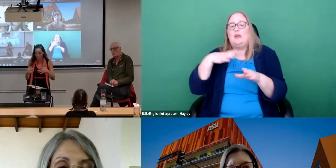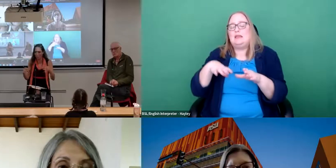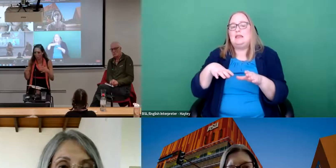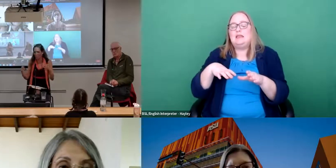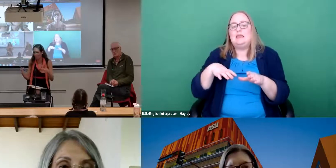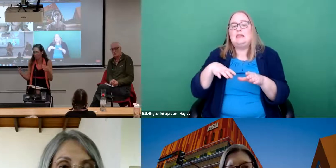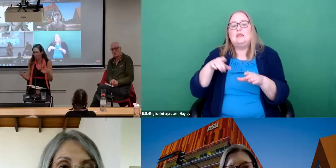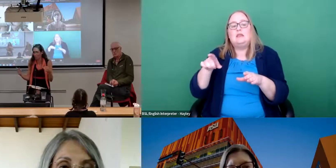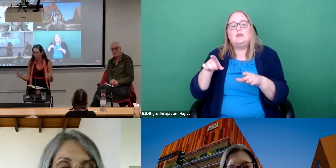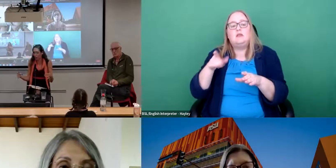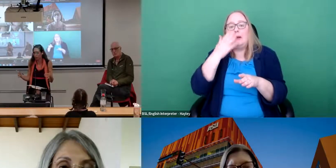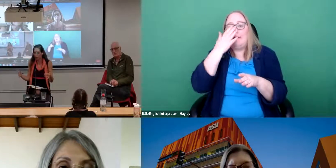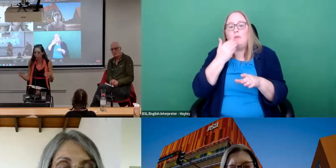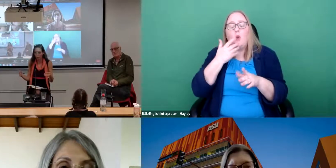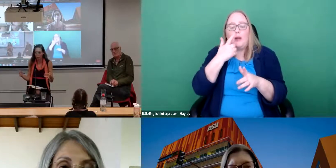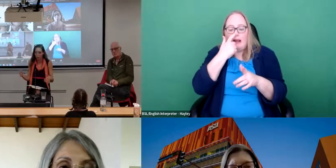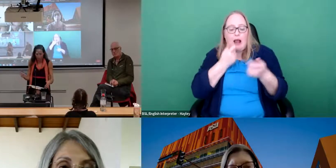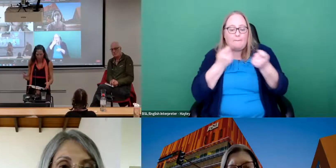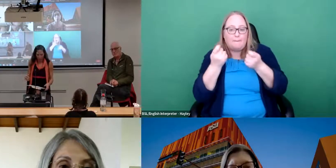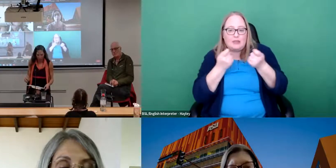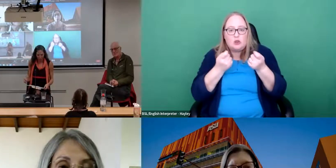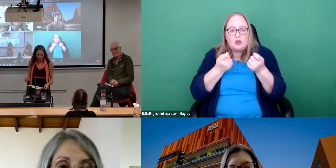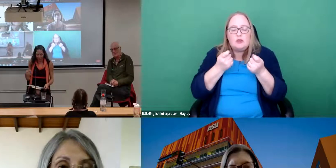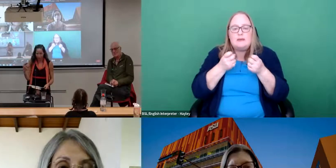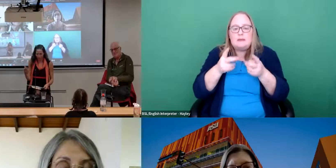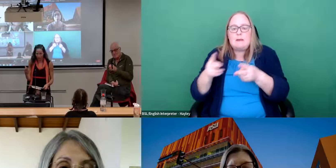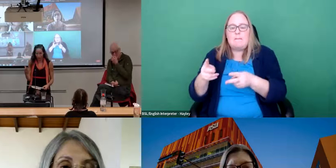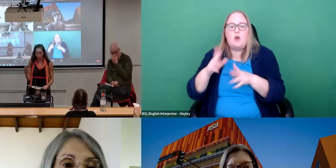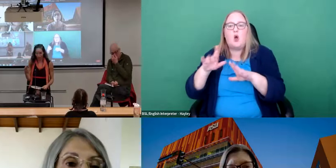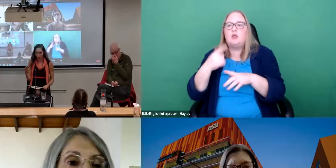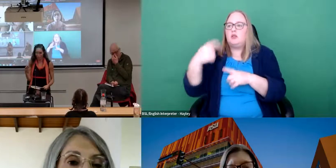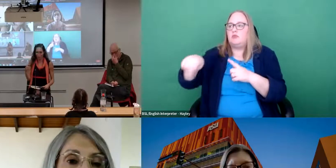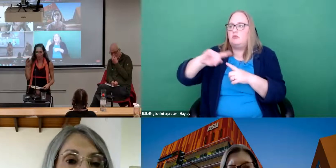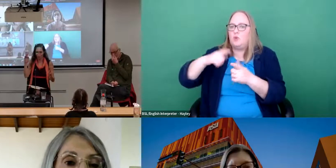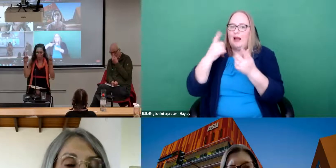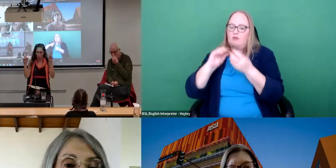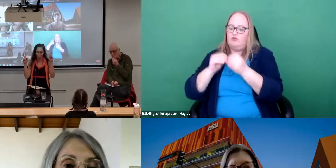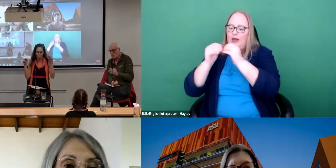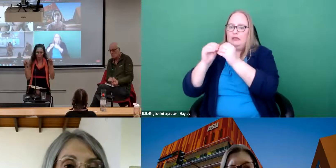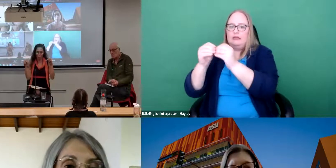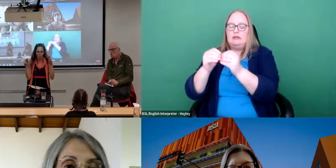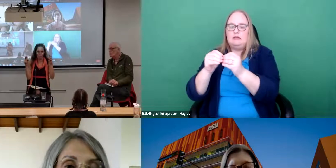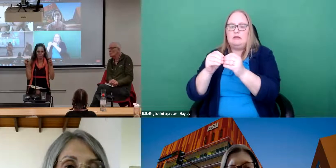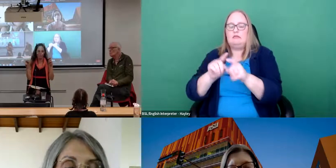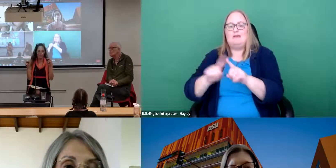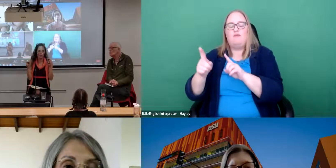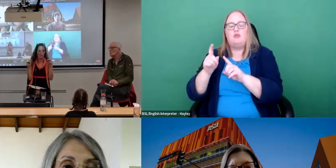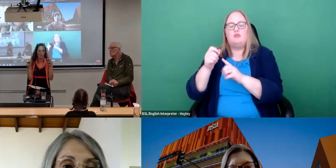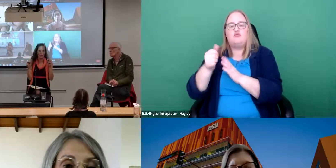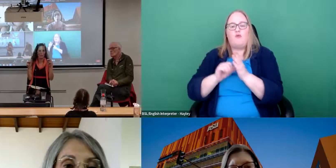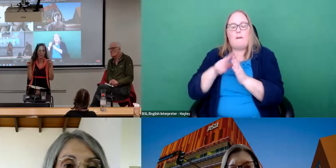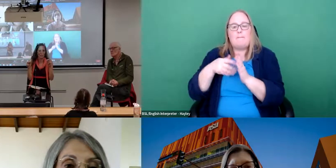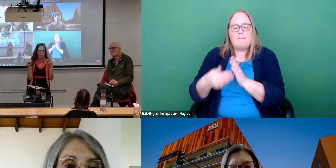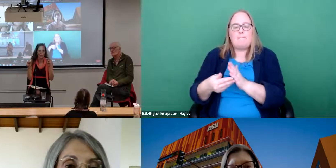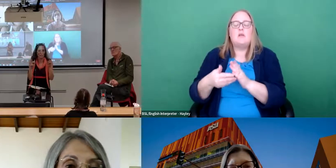create systems that might look slightly differently, right? So it is a normative framework in the sense of what is appropriate and proper use